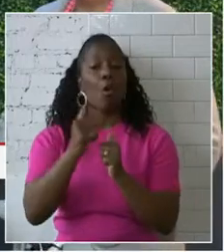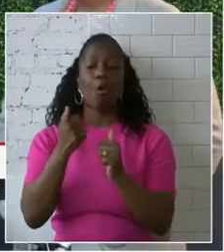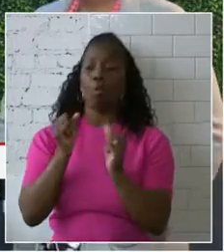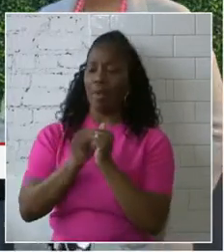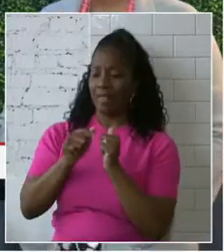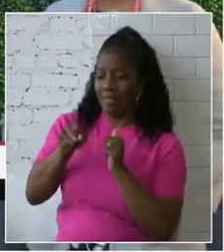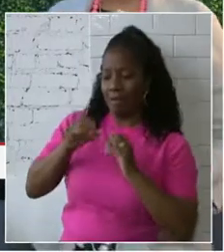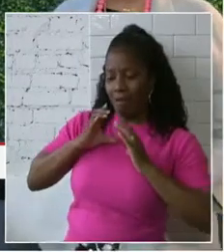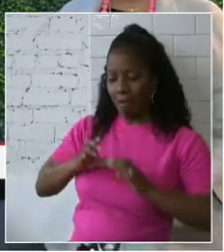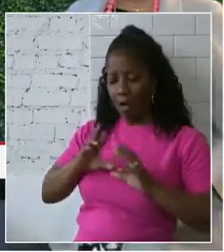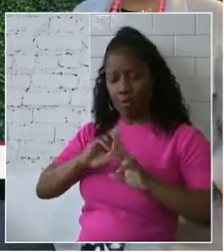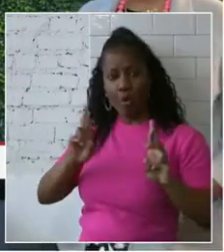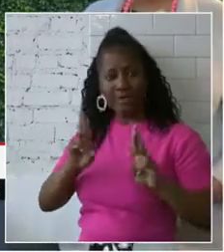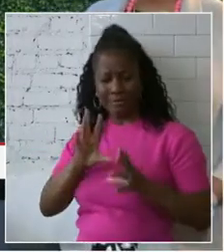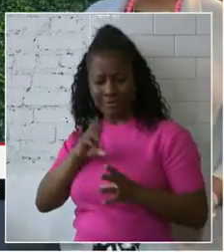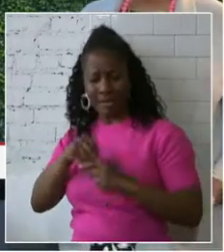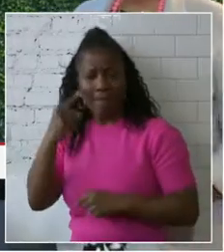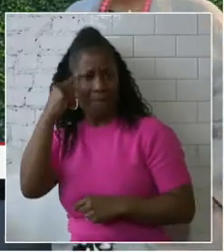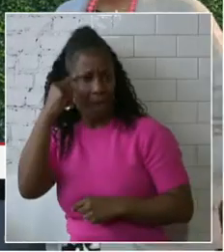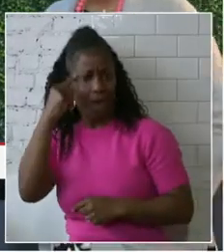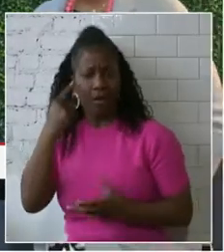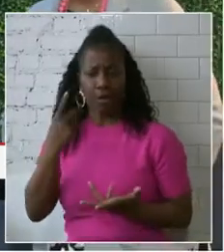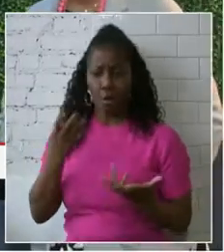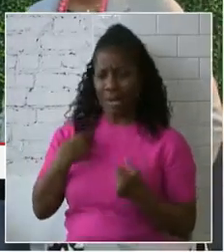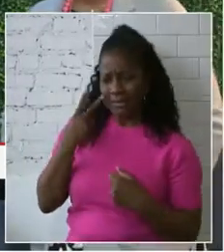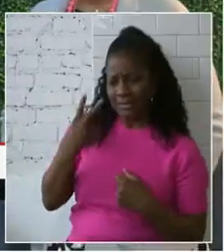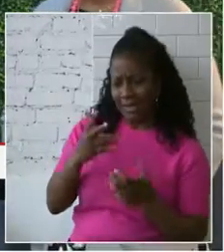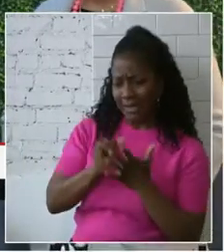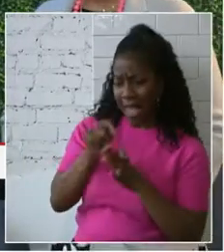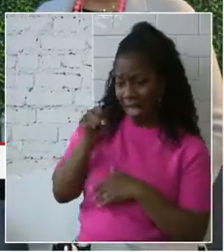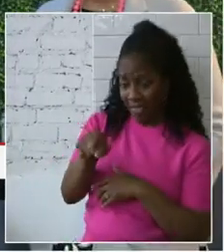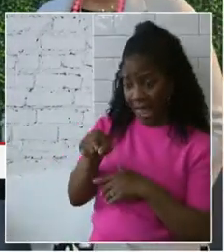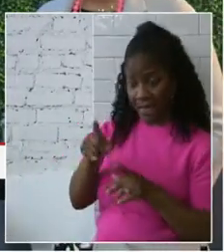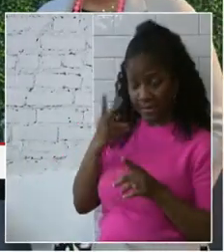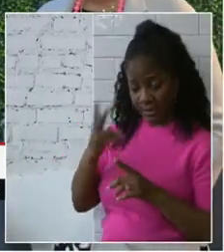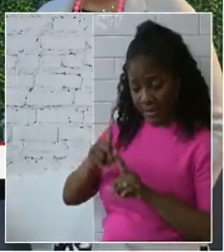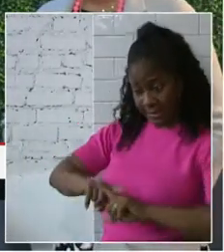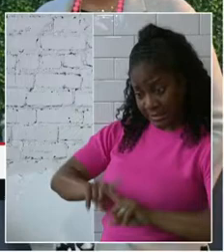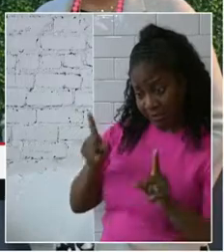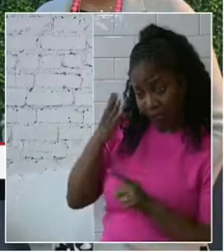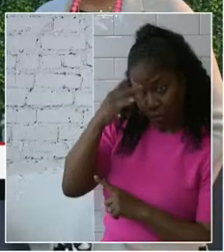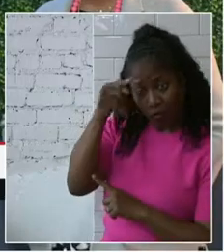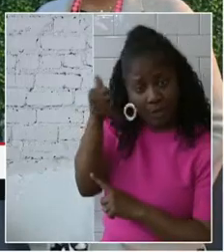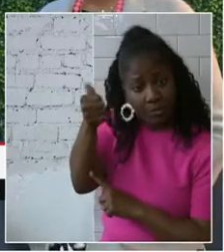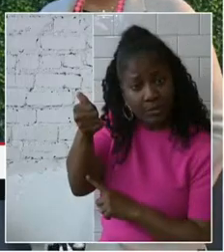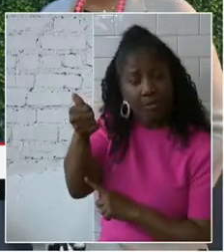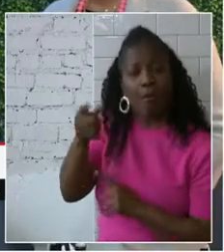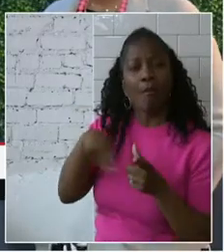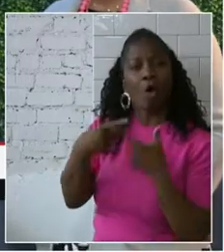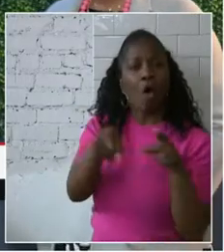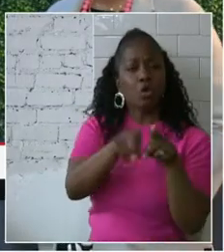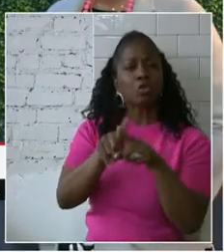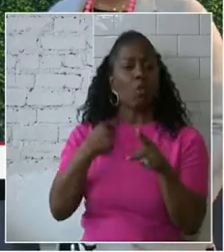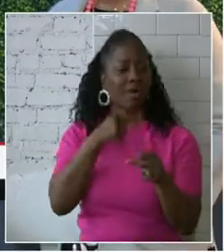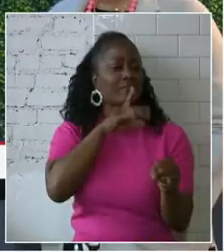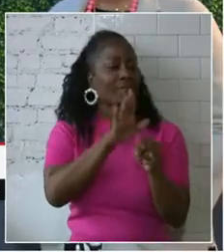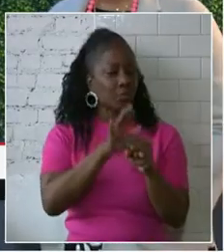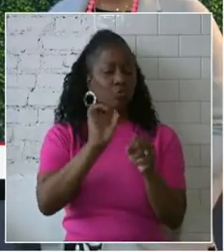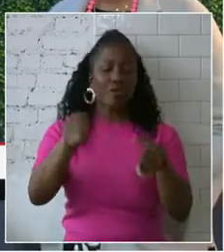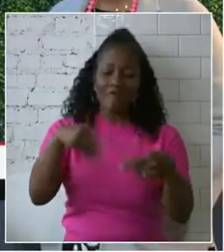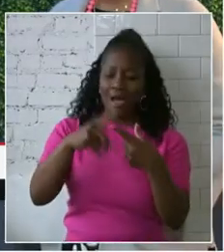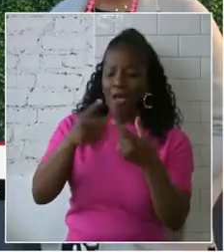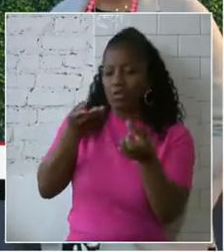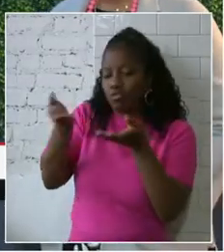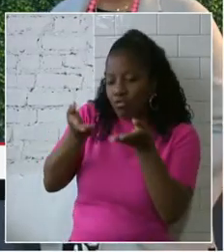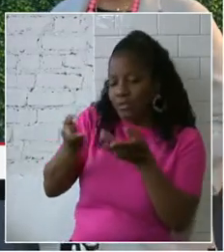mind. We're asking people of promise to see a different kind of future for themselves, and in return, we are committed to providing the services they need